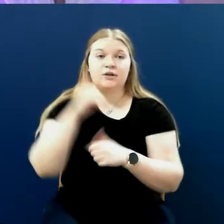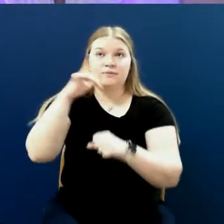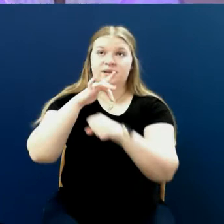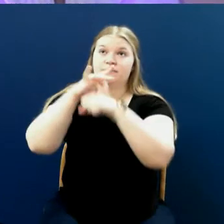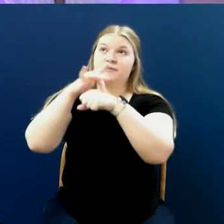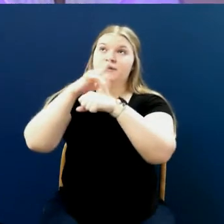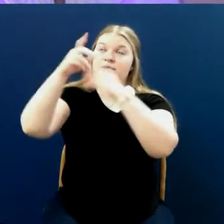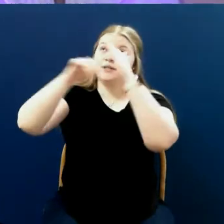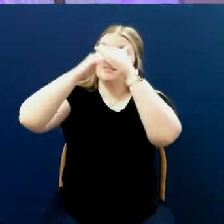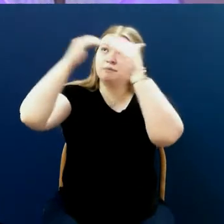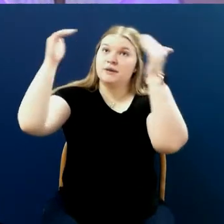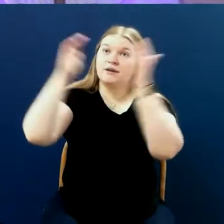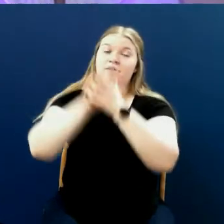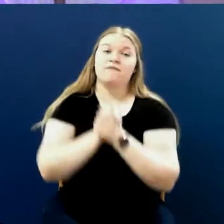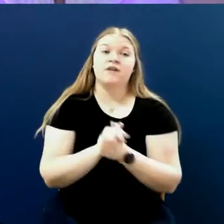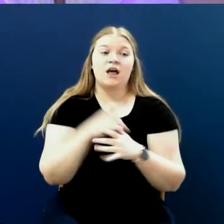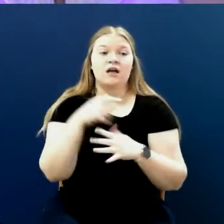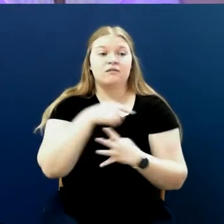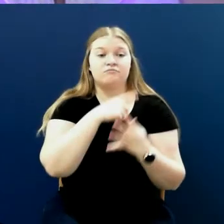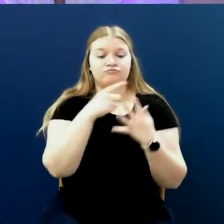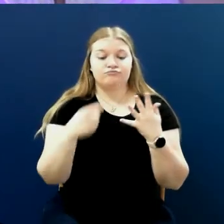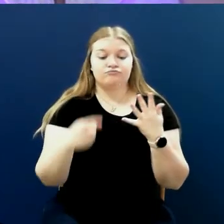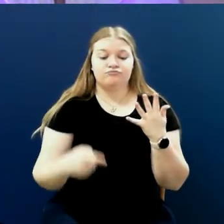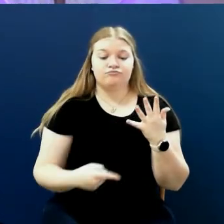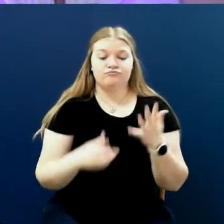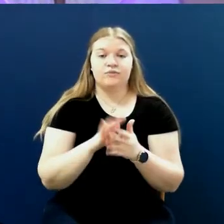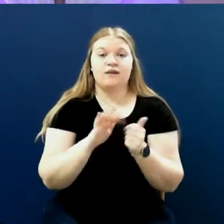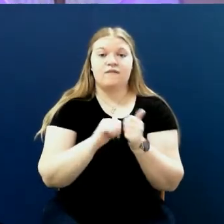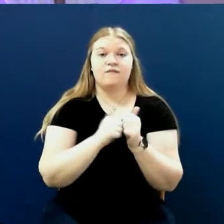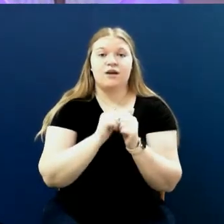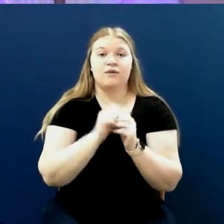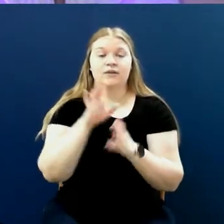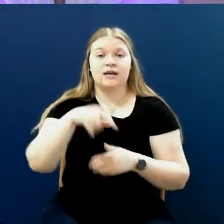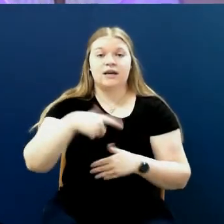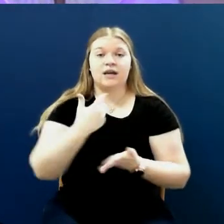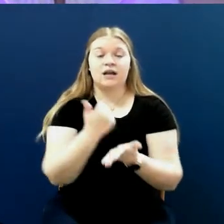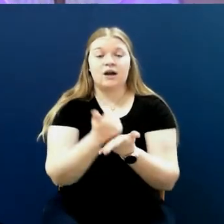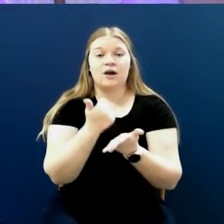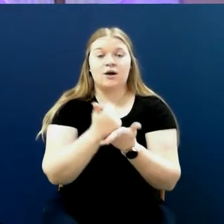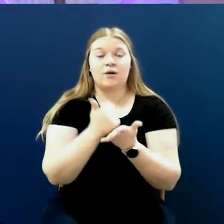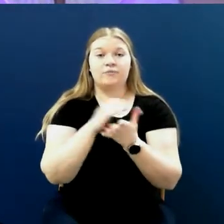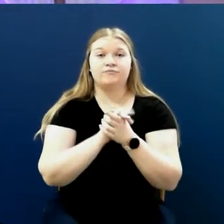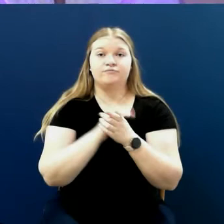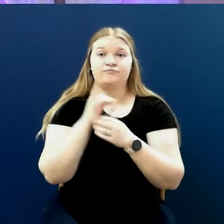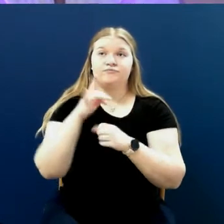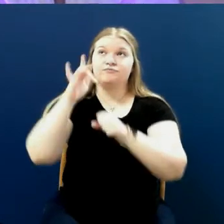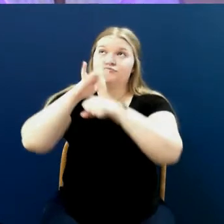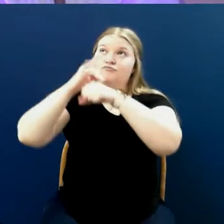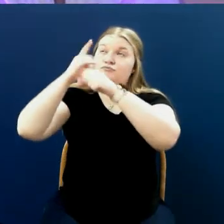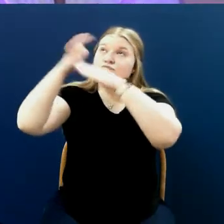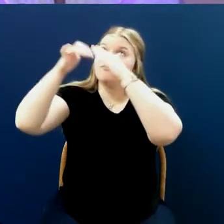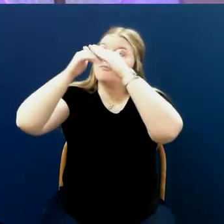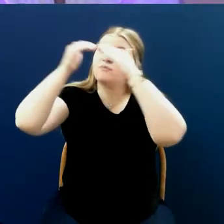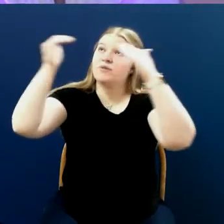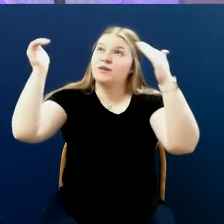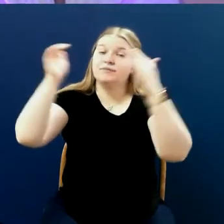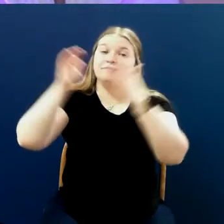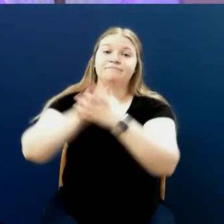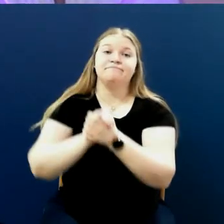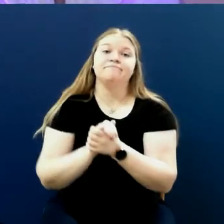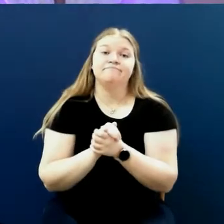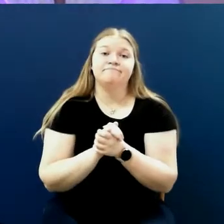are above. And I've got a list here for you of how we can help to set our minds on the things of